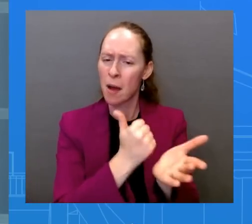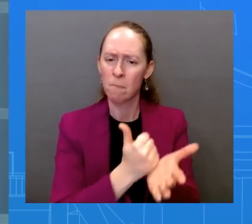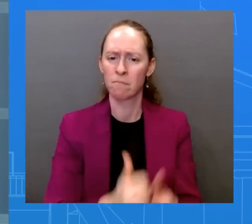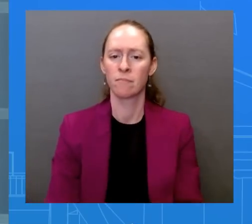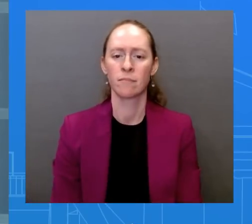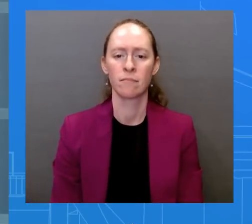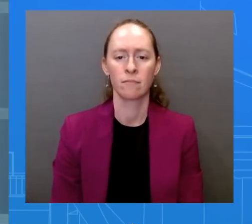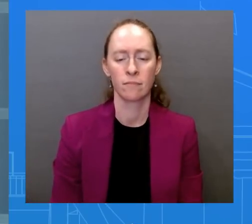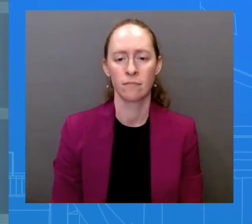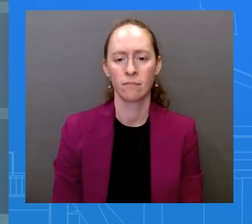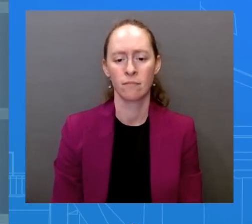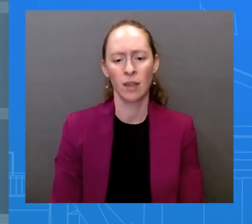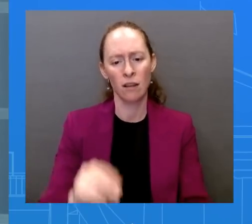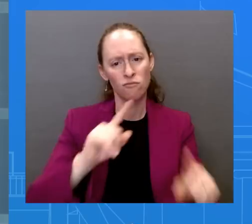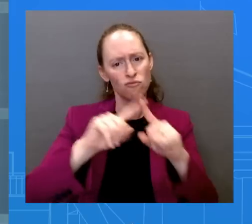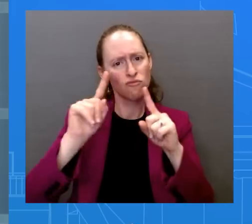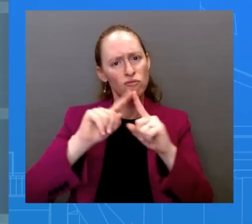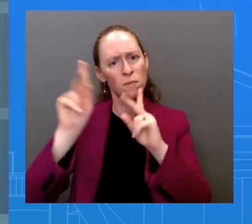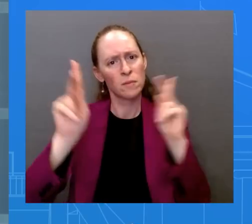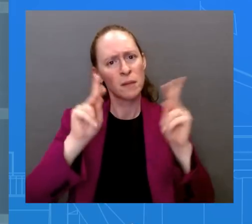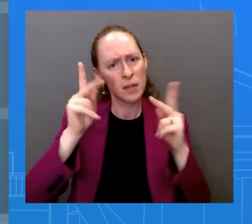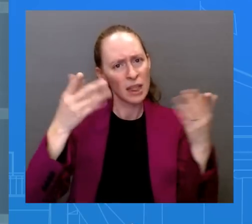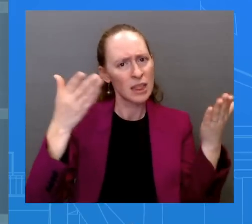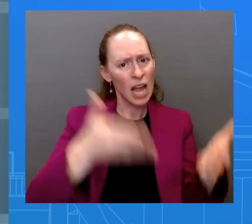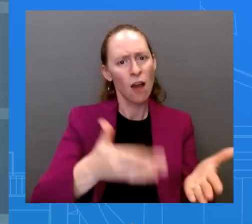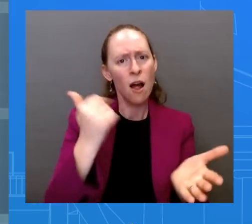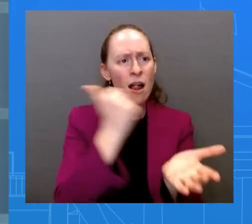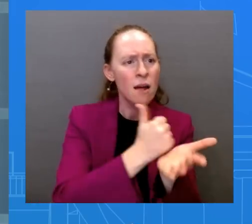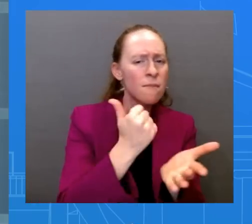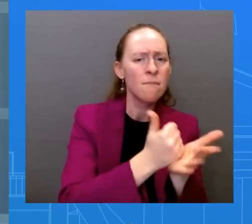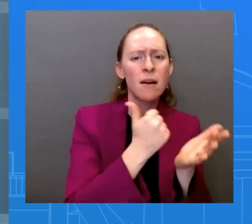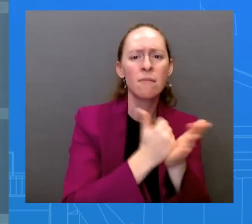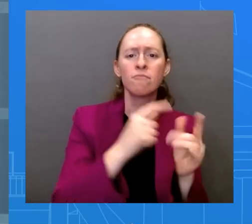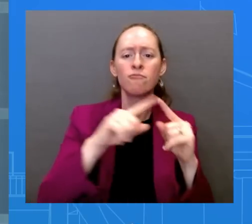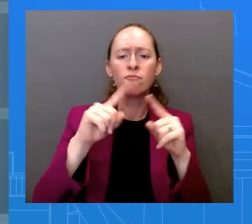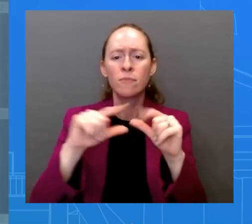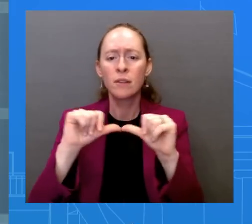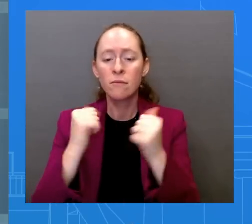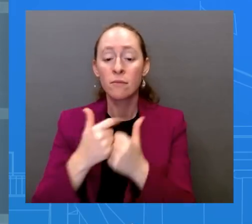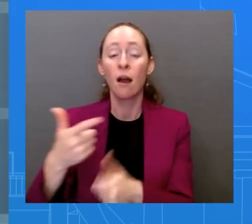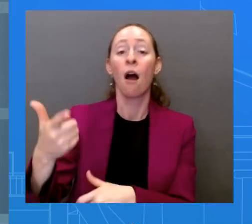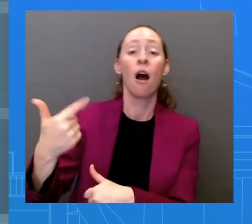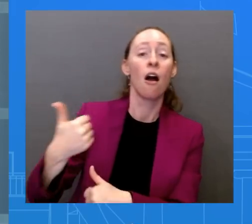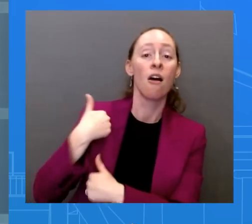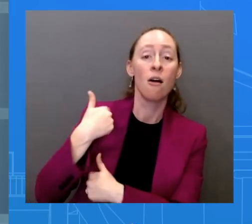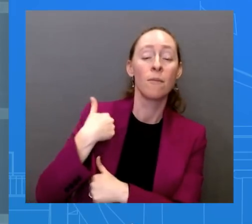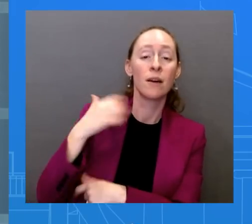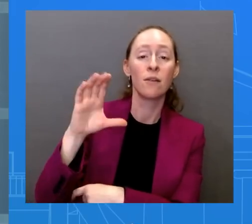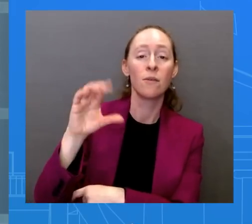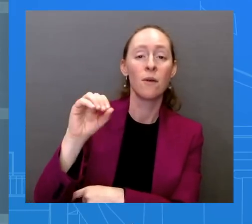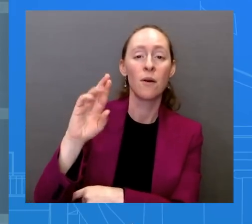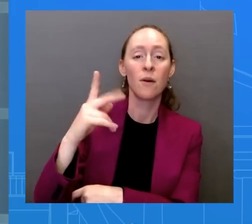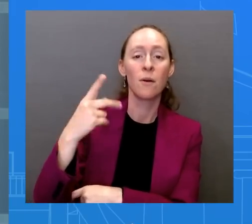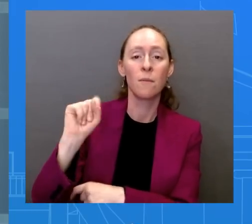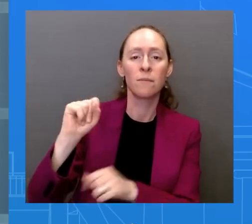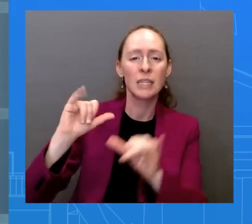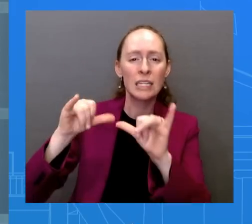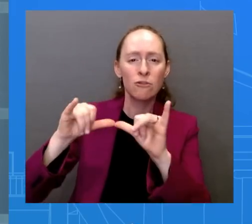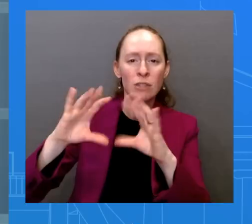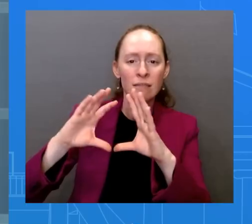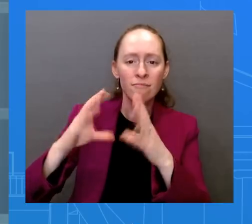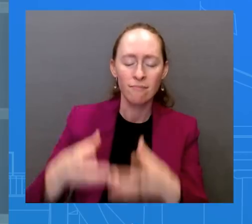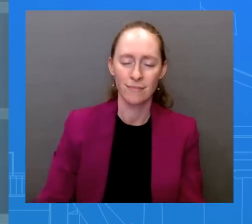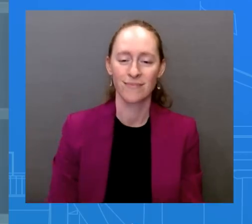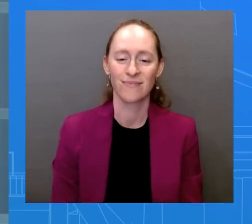two agencies. And you had the Army Corps of Engineers. And so we put the full power of the administration.